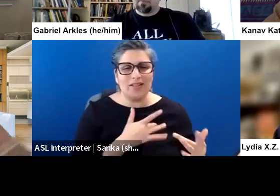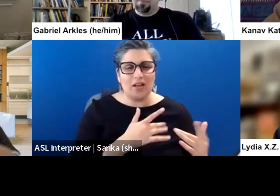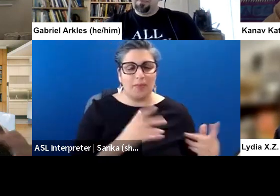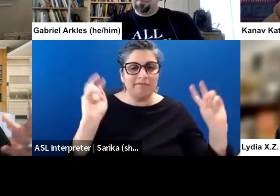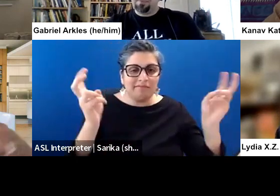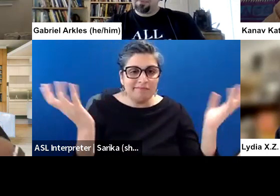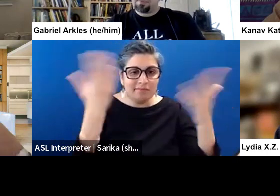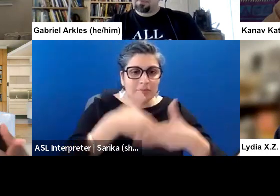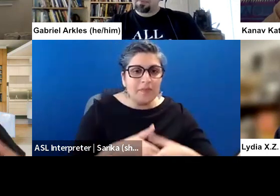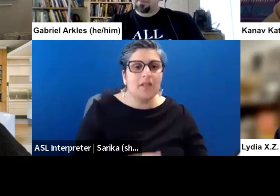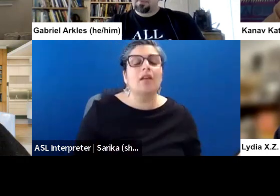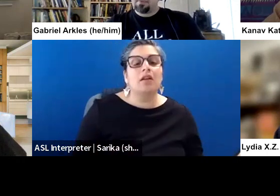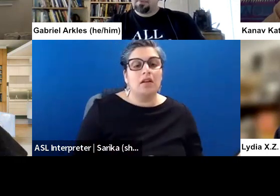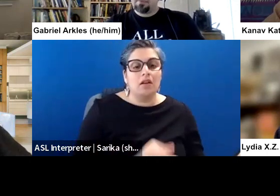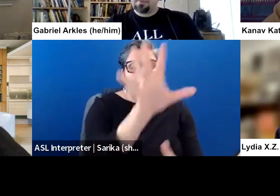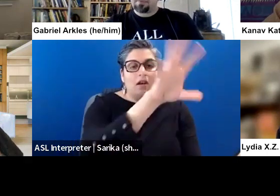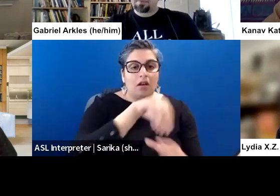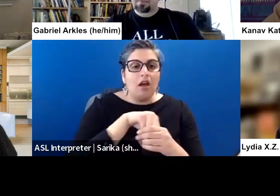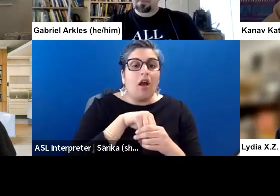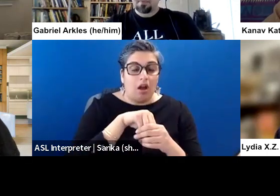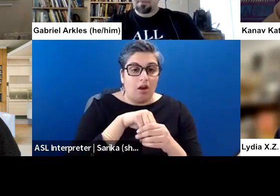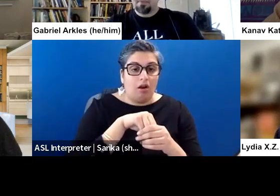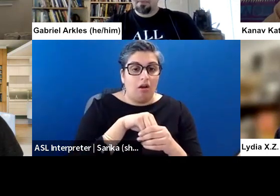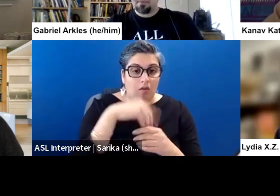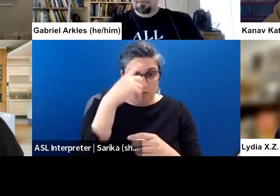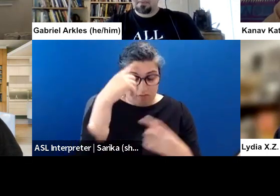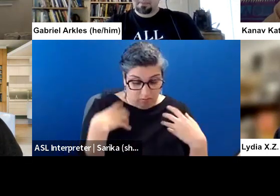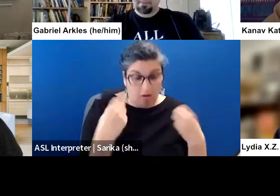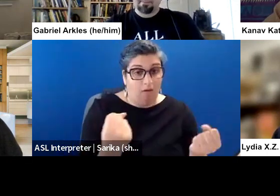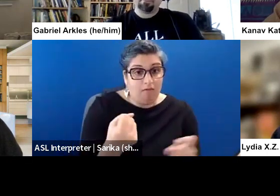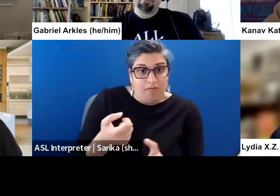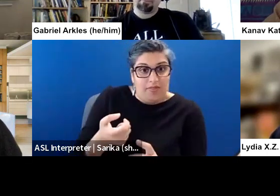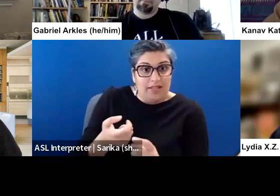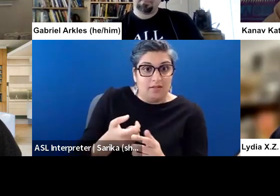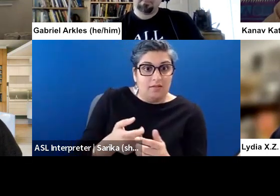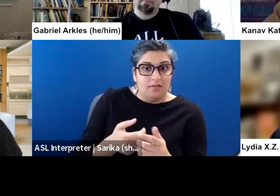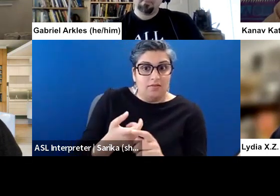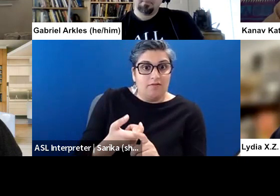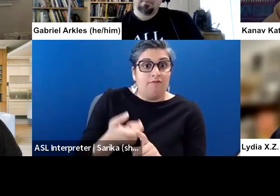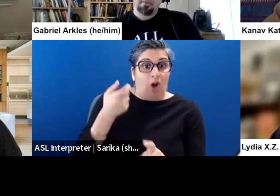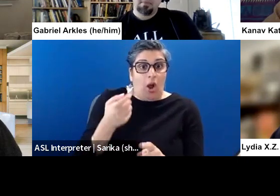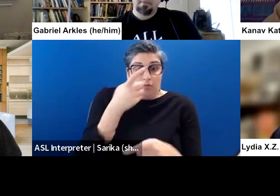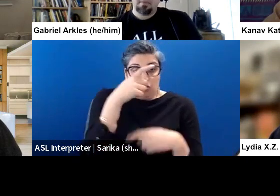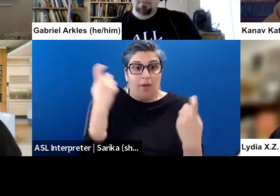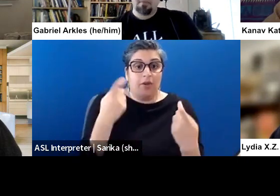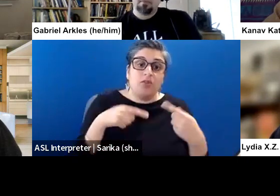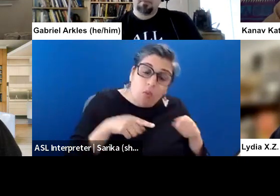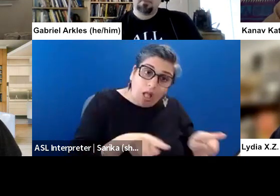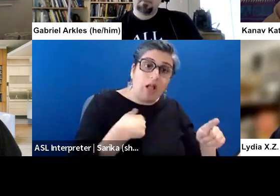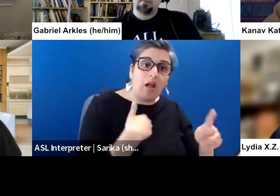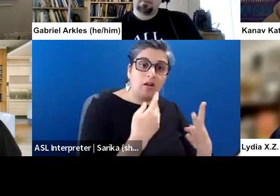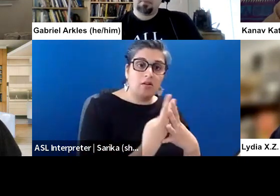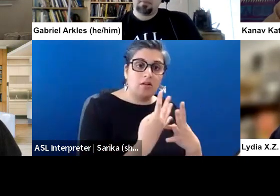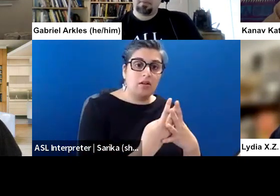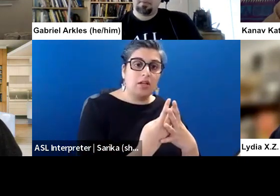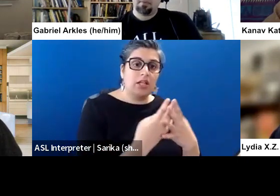While we incorporate everyone, we focus on the mental health that comes from being from trauma. And often while I was incarcerated, they would use